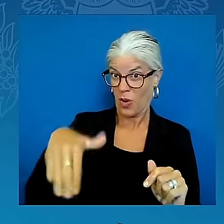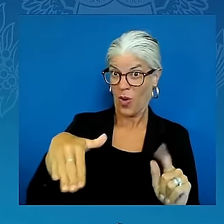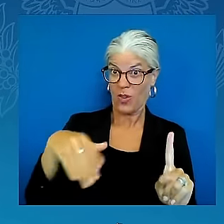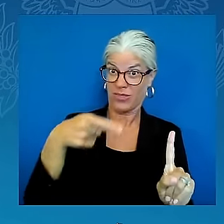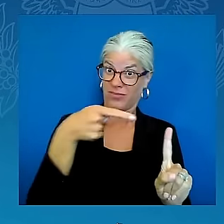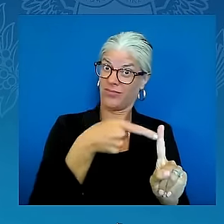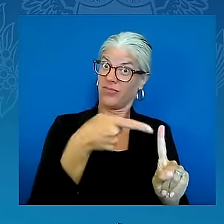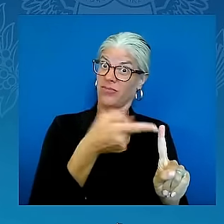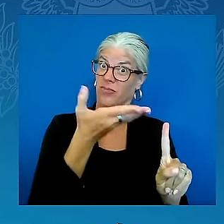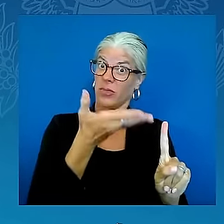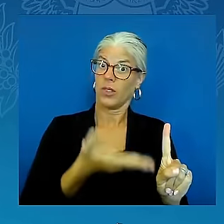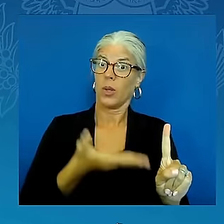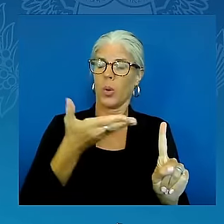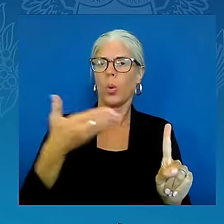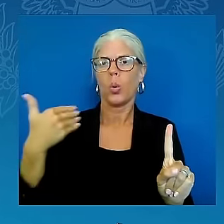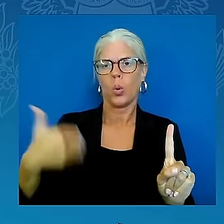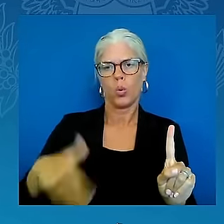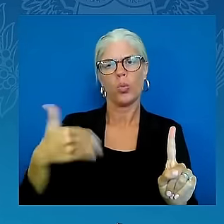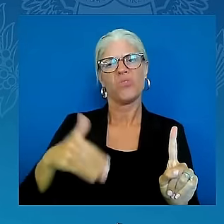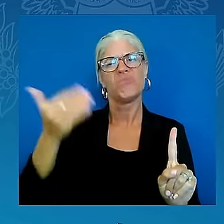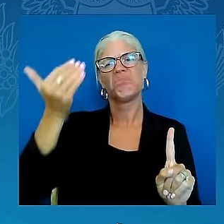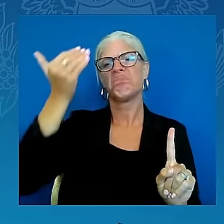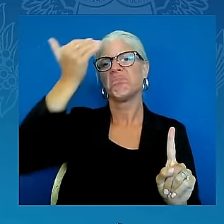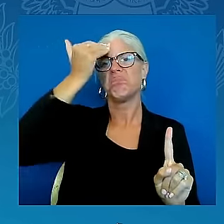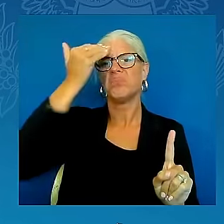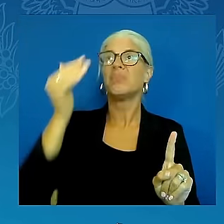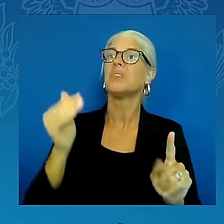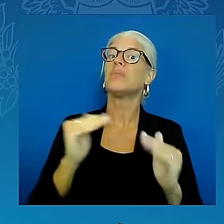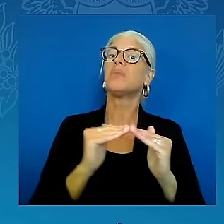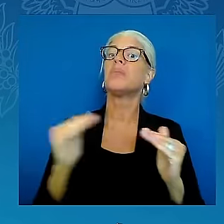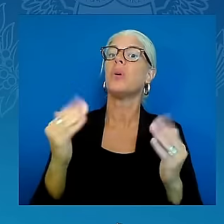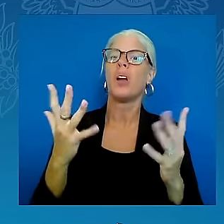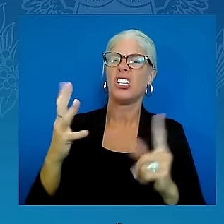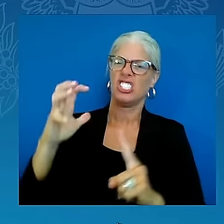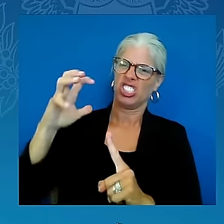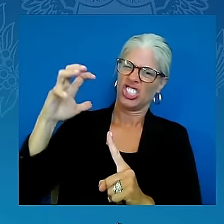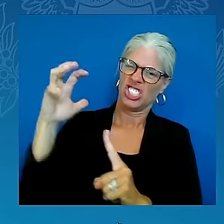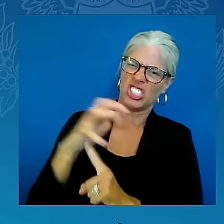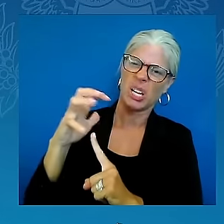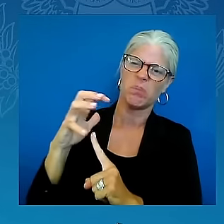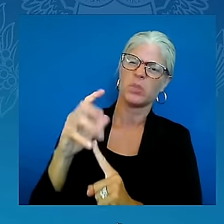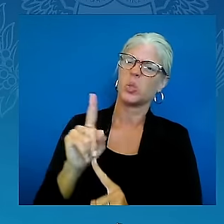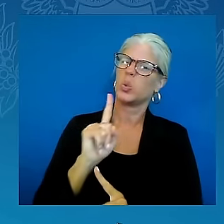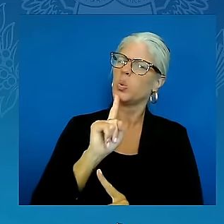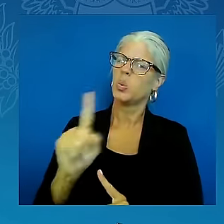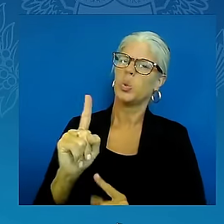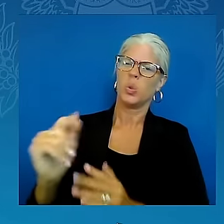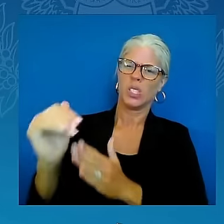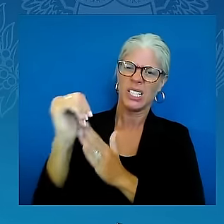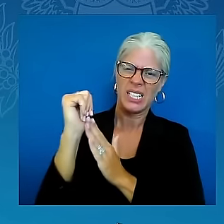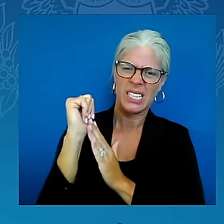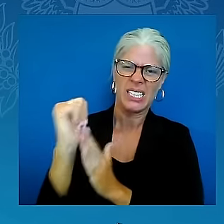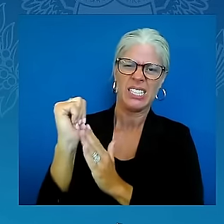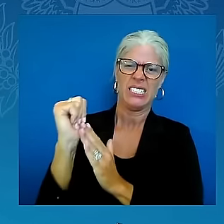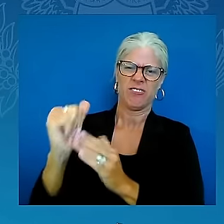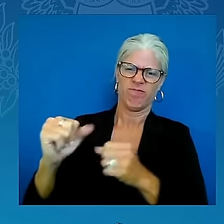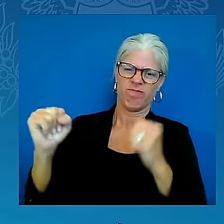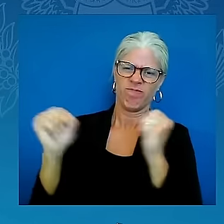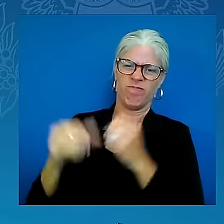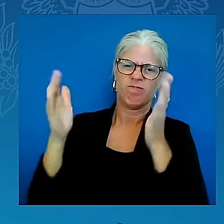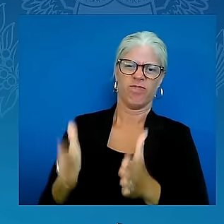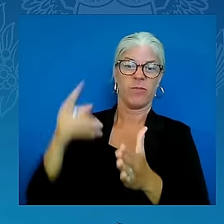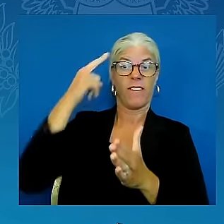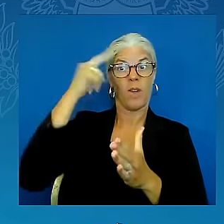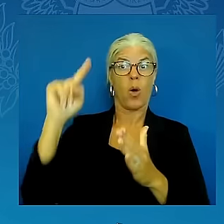champion, a fierce champion for justice. Sheila Jackson Lee was a woman of deep faith and